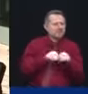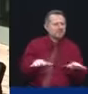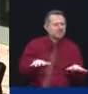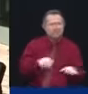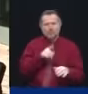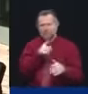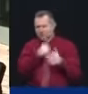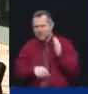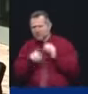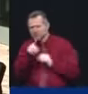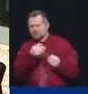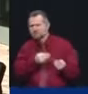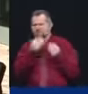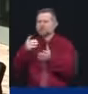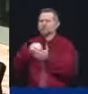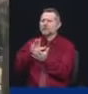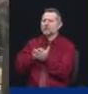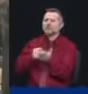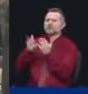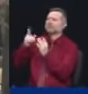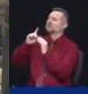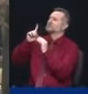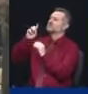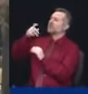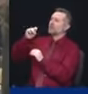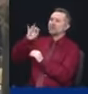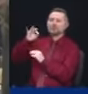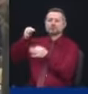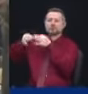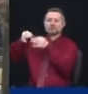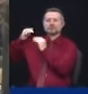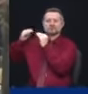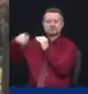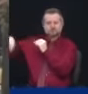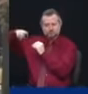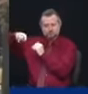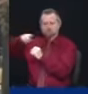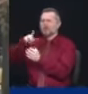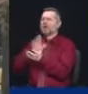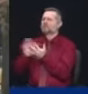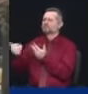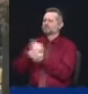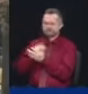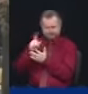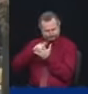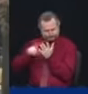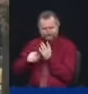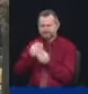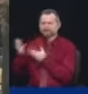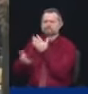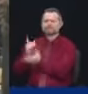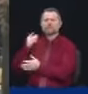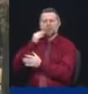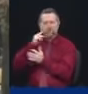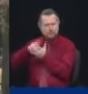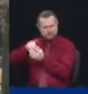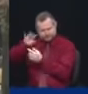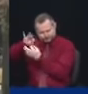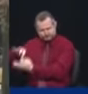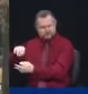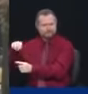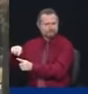the Department of Justice? They are doing a thorough review of the nursing homes situation.